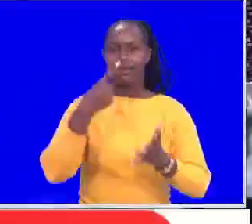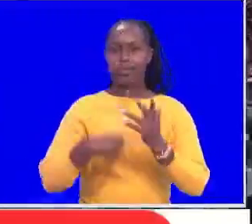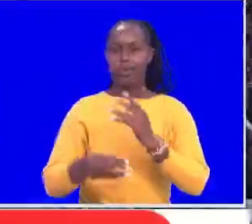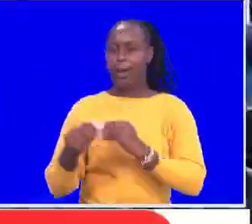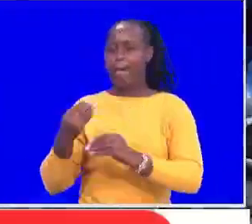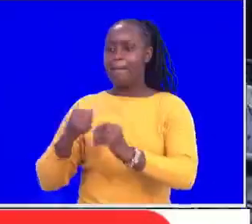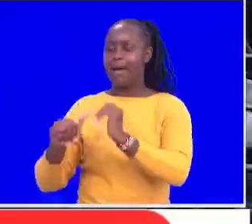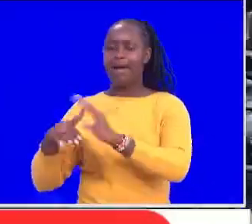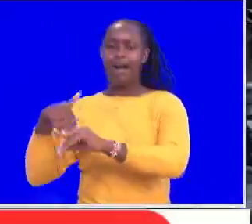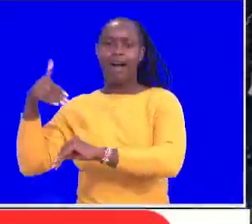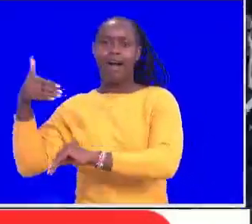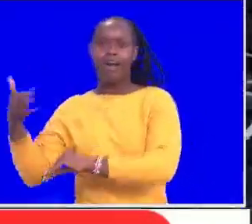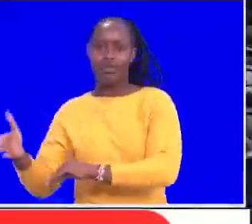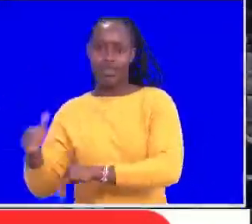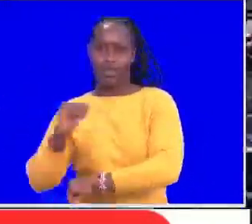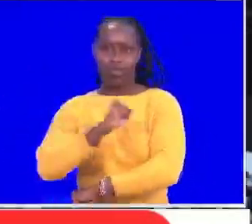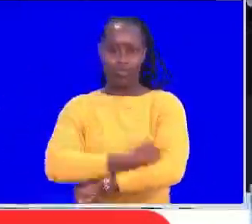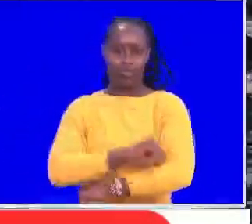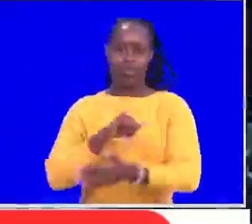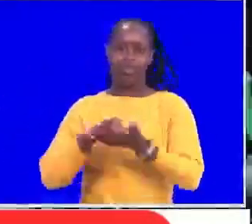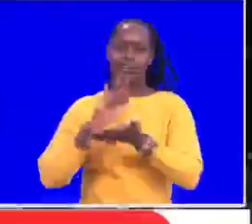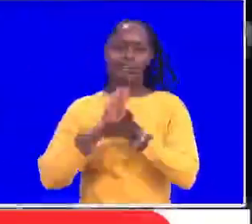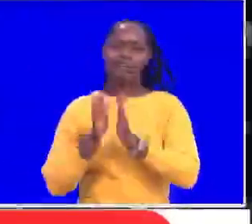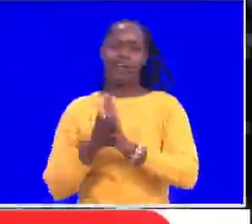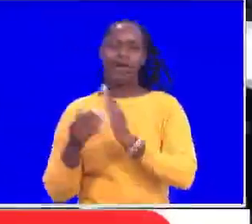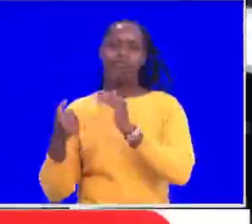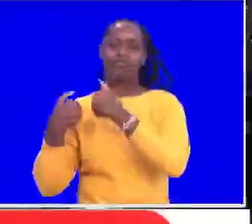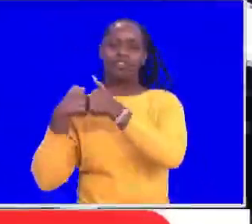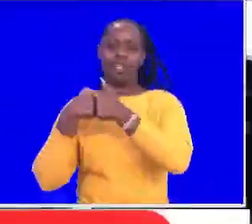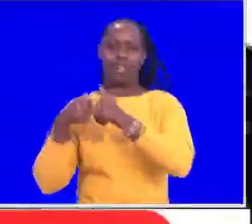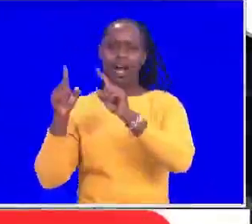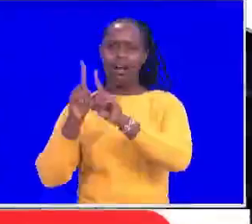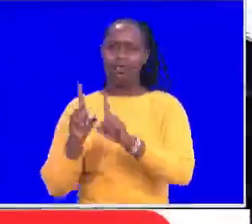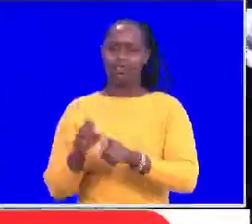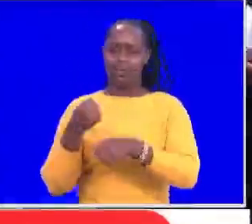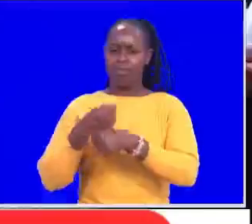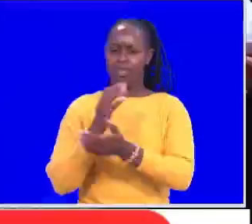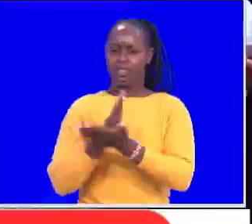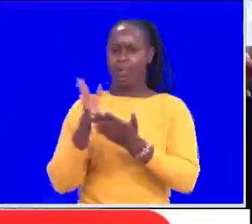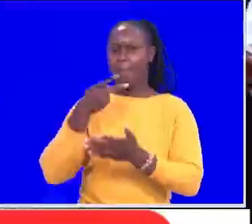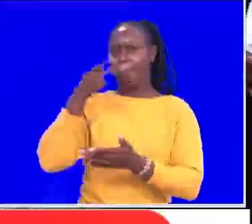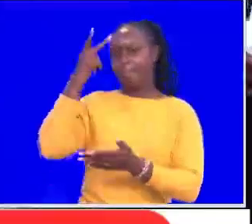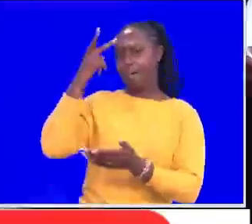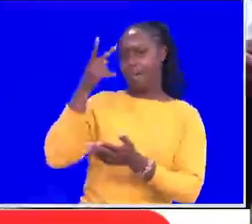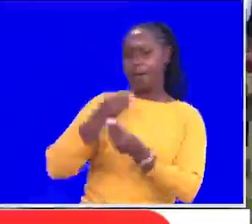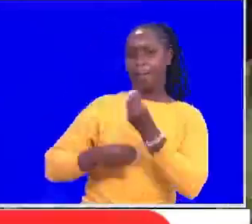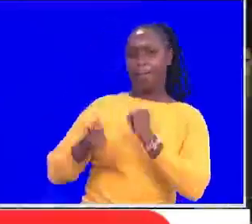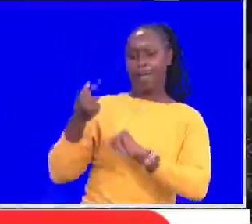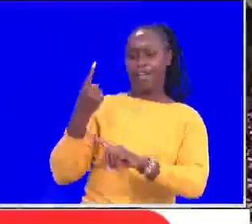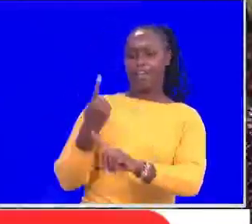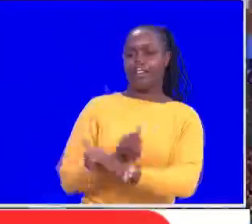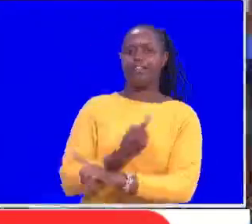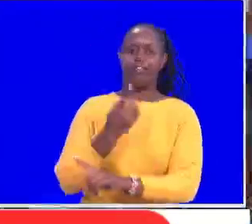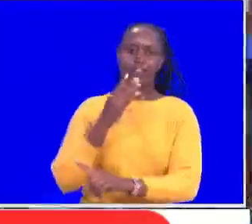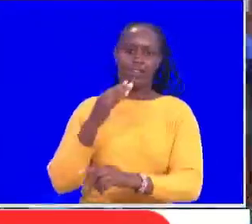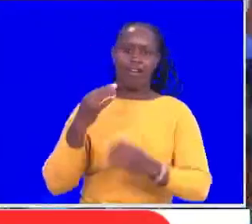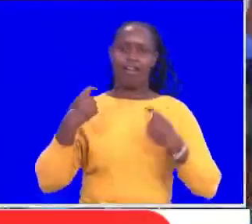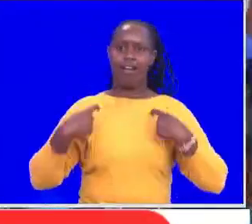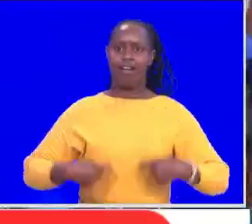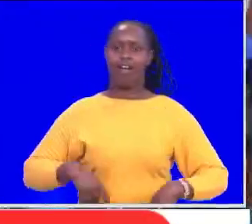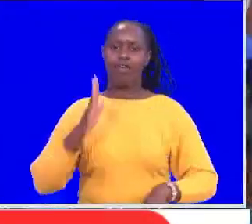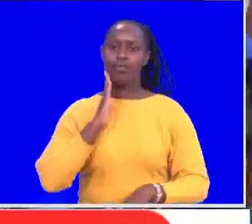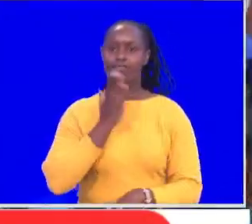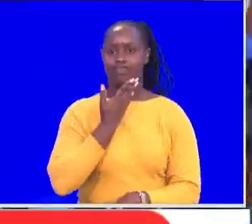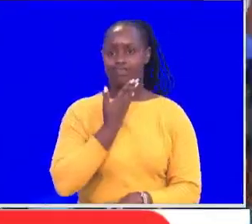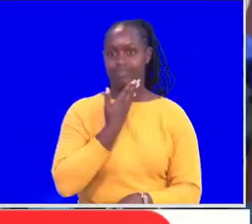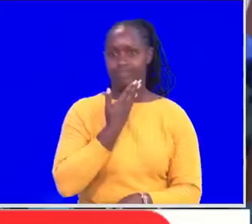school uniforms outside the school is tedious and has led to some parents buying different shades of the same uniform colors. Lakini ile